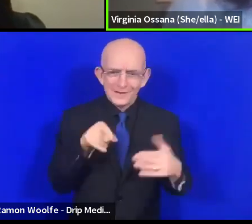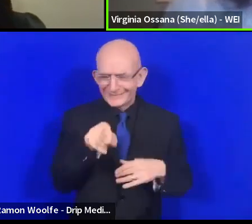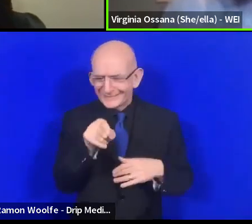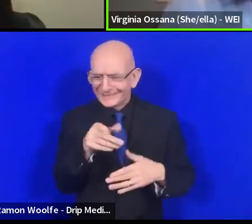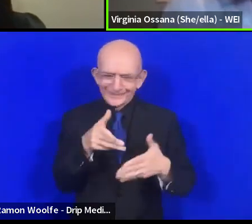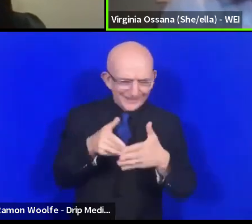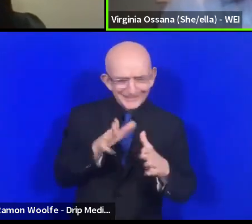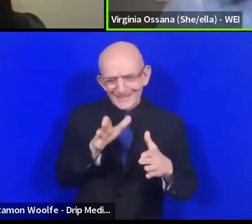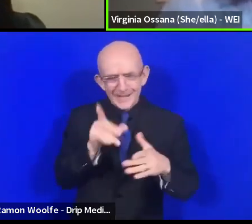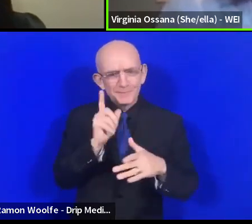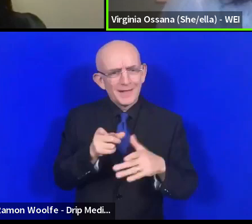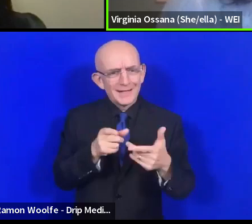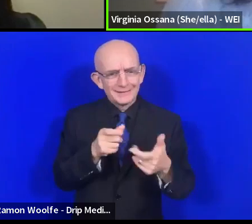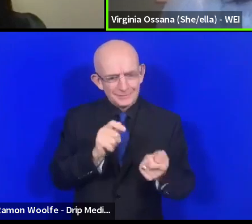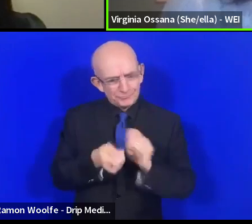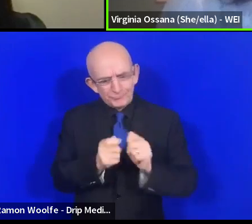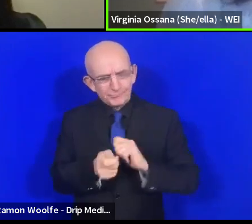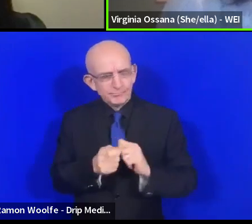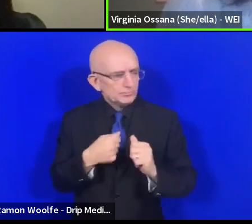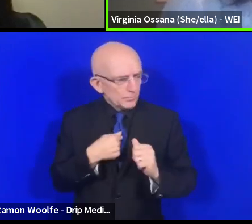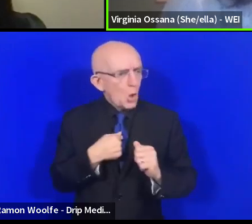Another thing that I was so